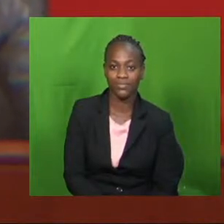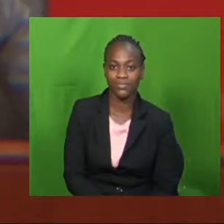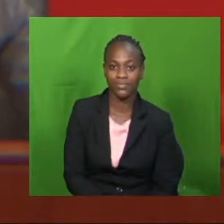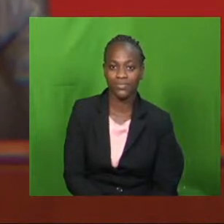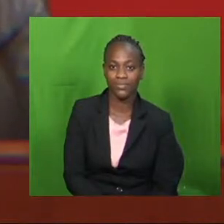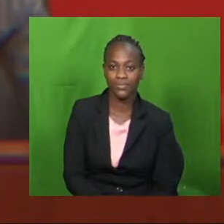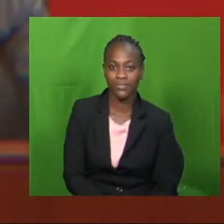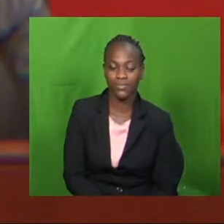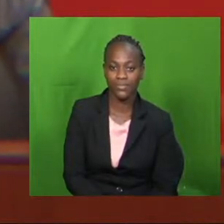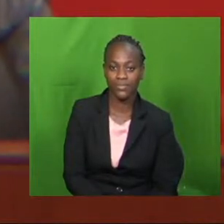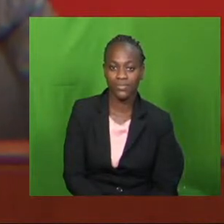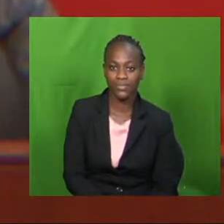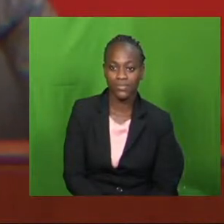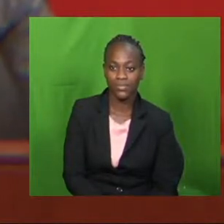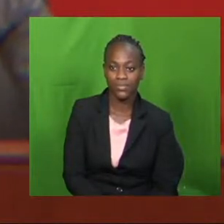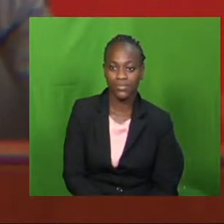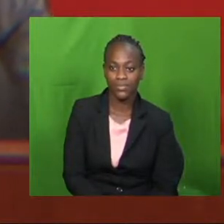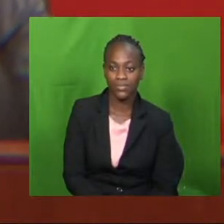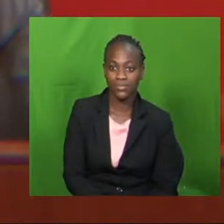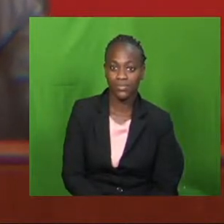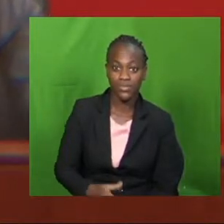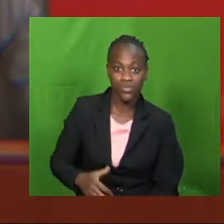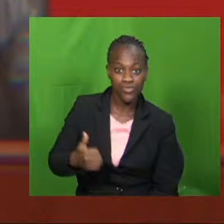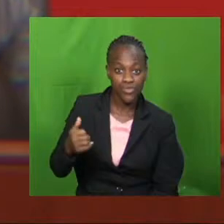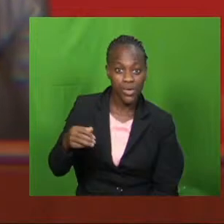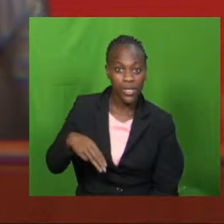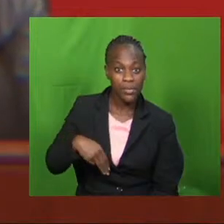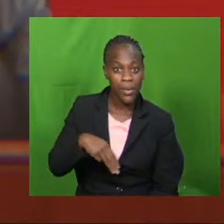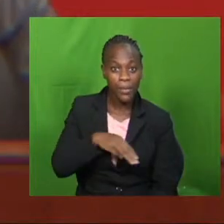Yes. Who is the ranking member?